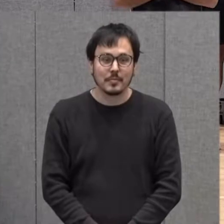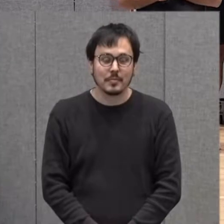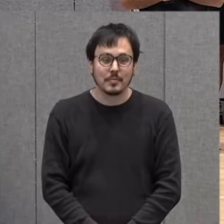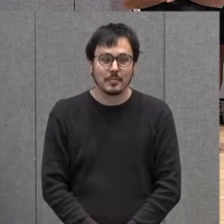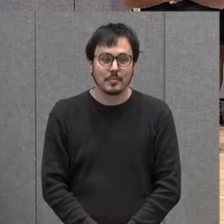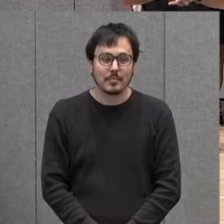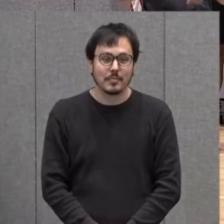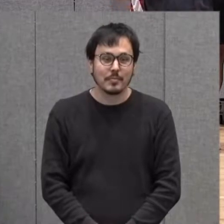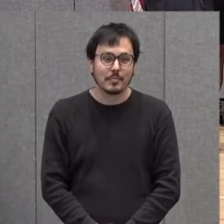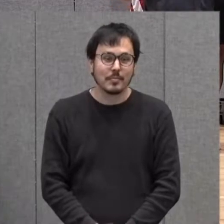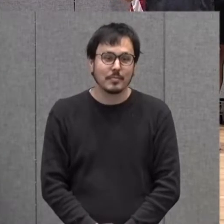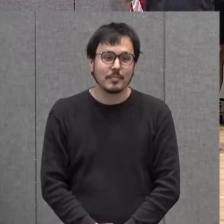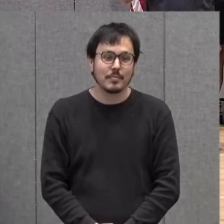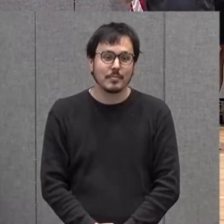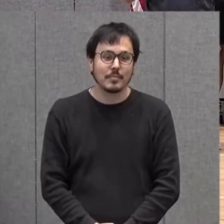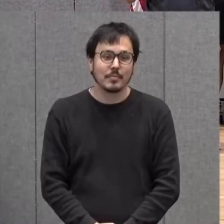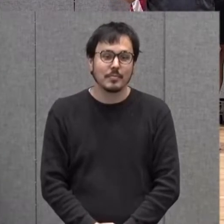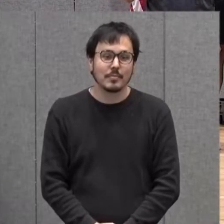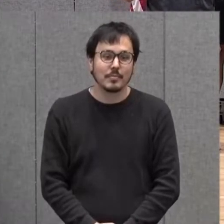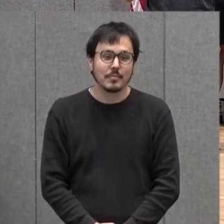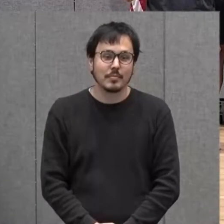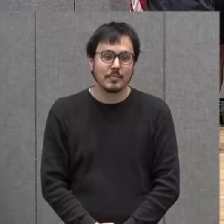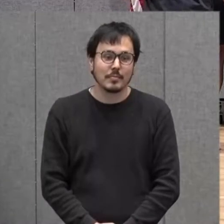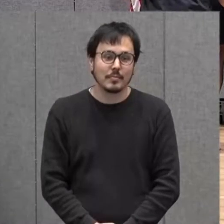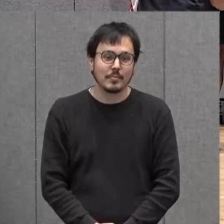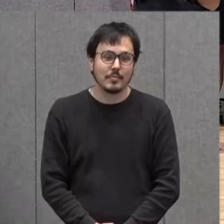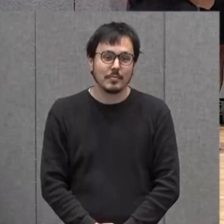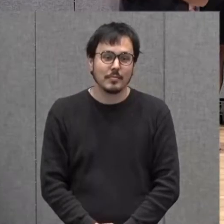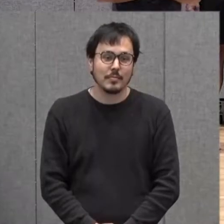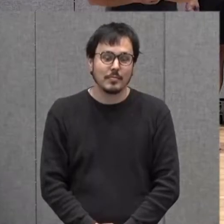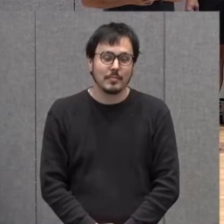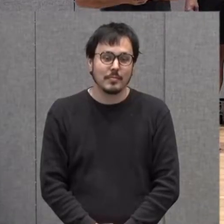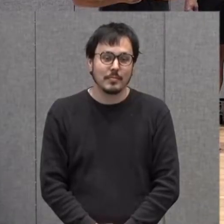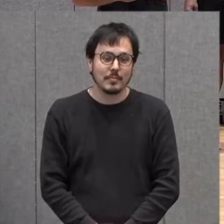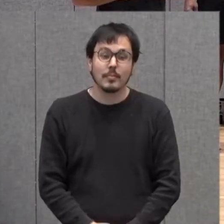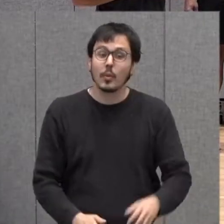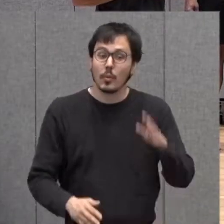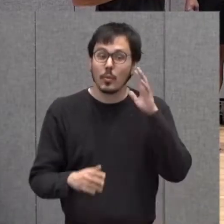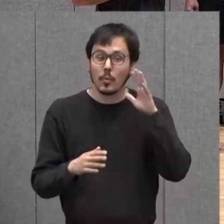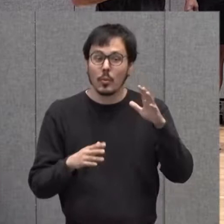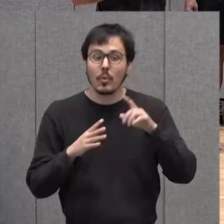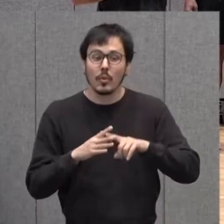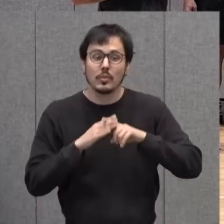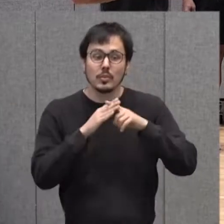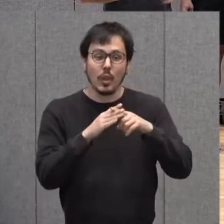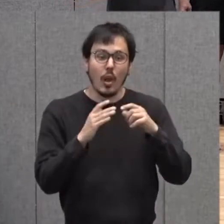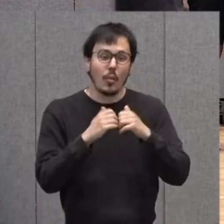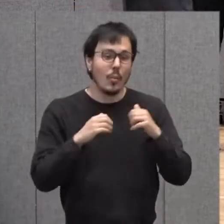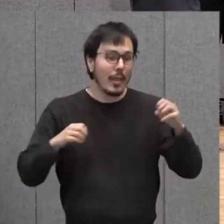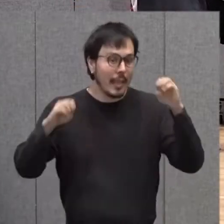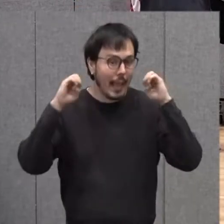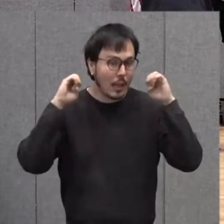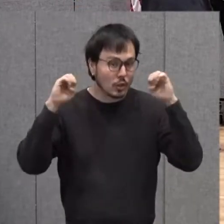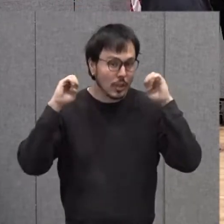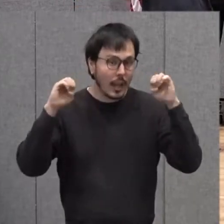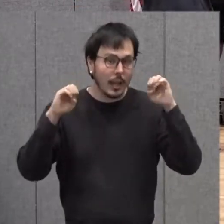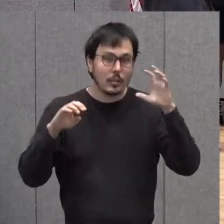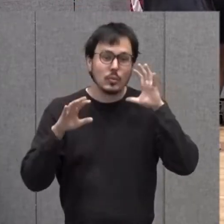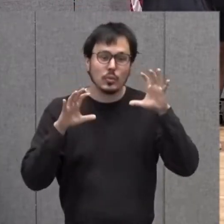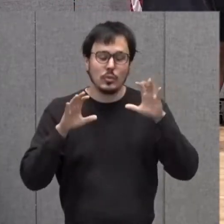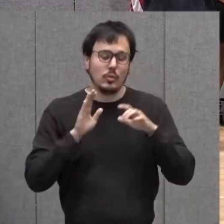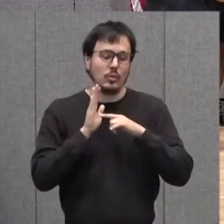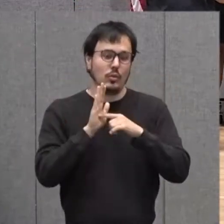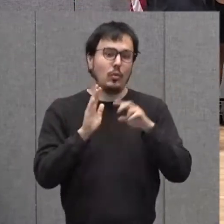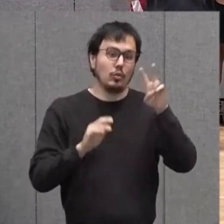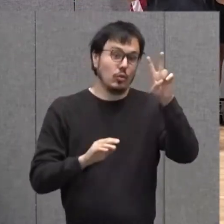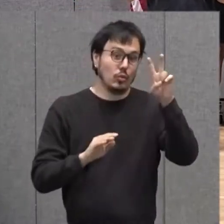gusta mejor de la foto que estamos enseñando. We're going to start with some exercises. We're going to hold up two pictures.